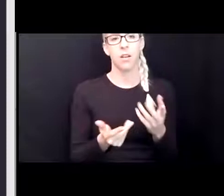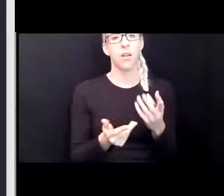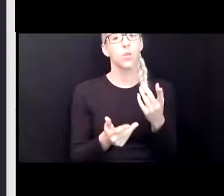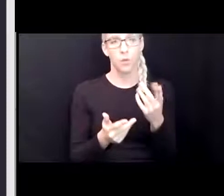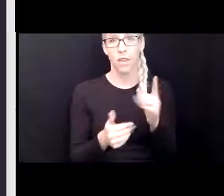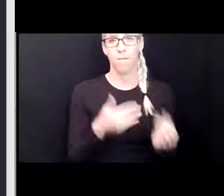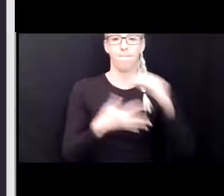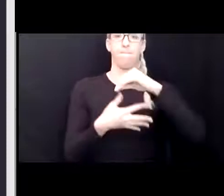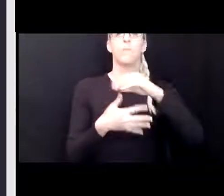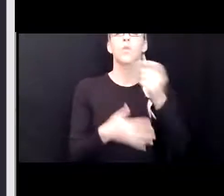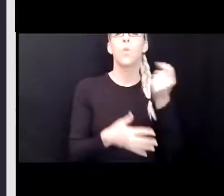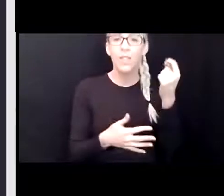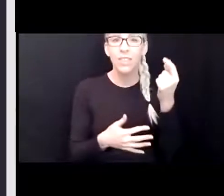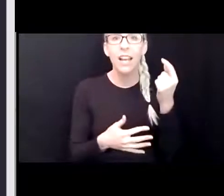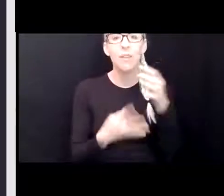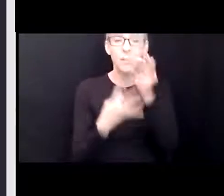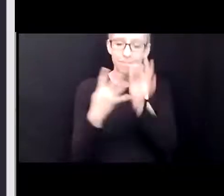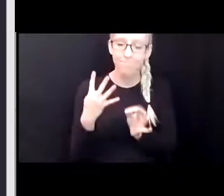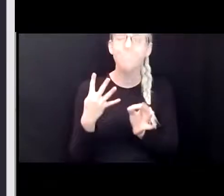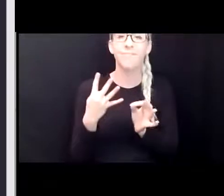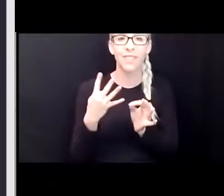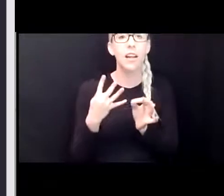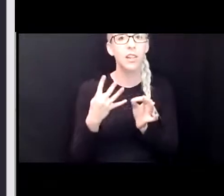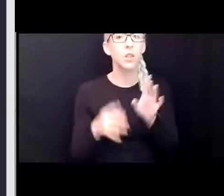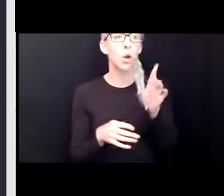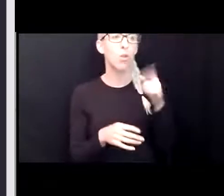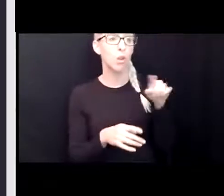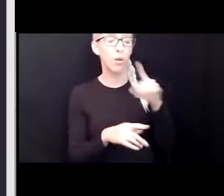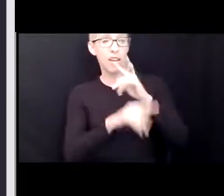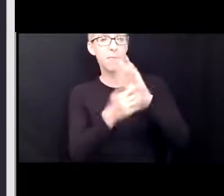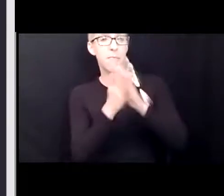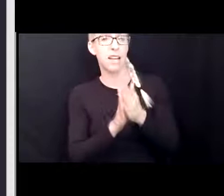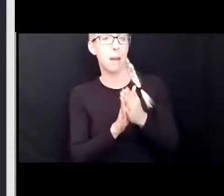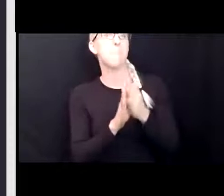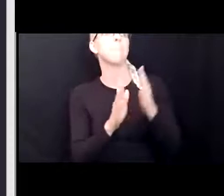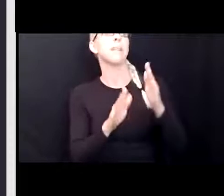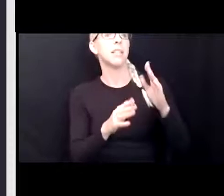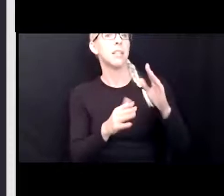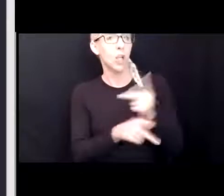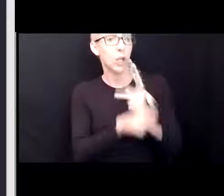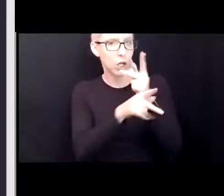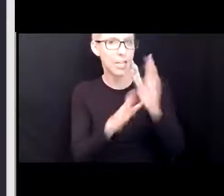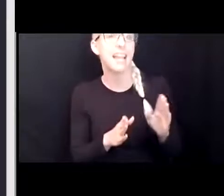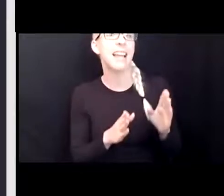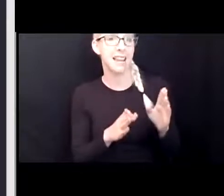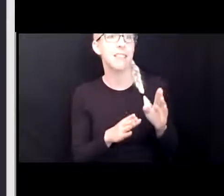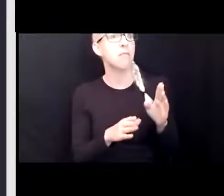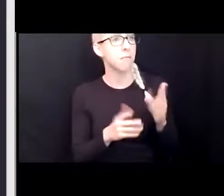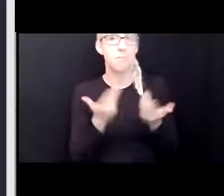option. So those of you that are already guardians, maybe you've been down various paths. Those of you that haven't